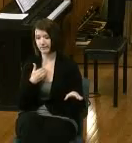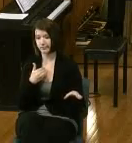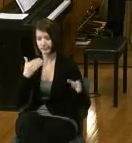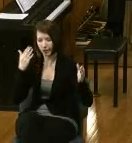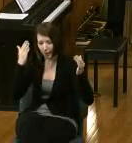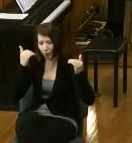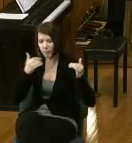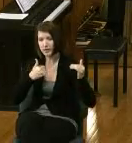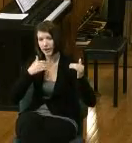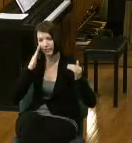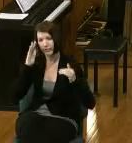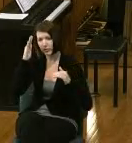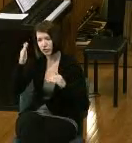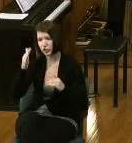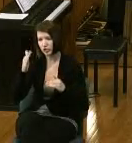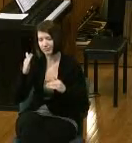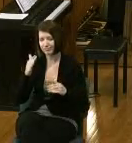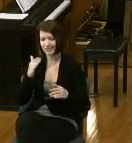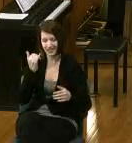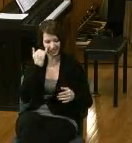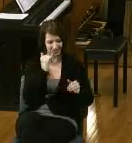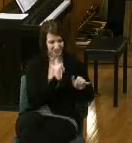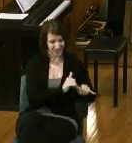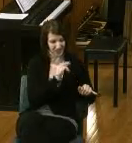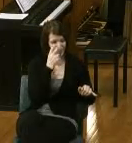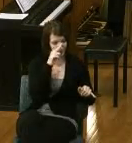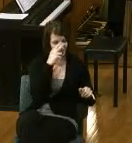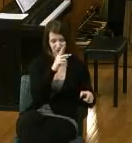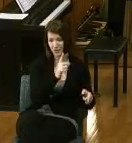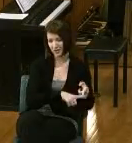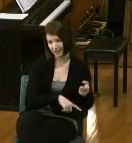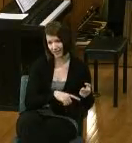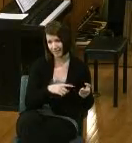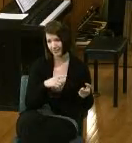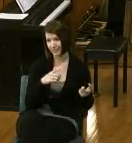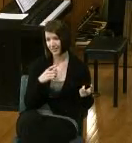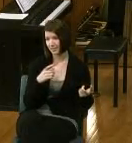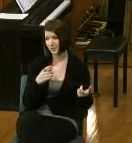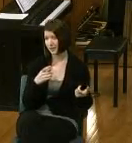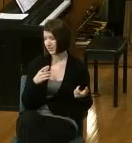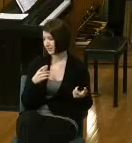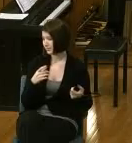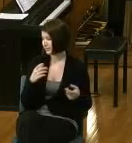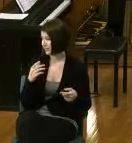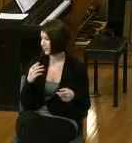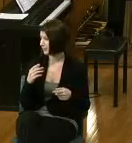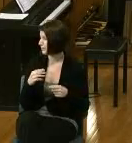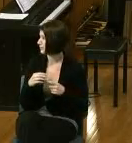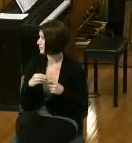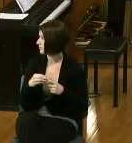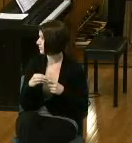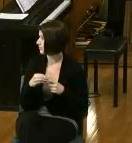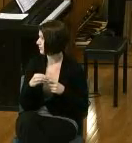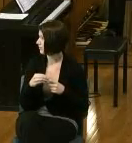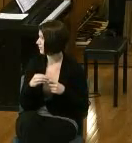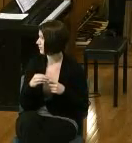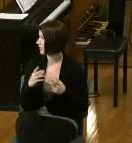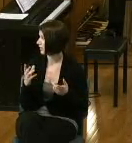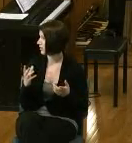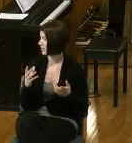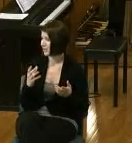in Mexico. I'm not going to sit here and talk about the legality or illegality of their crossing. The point